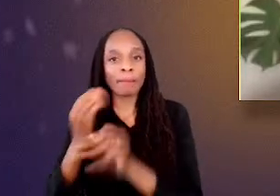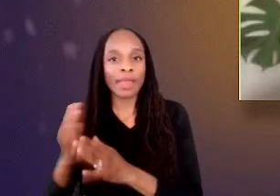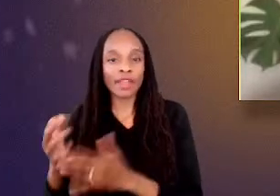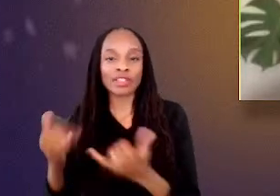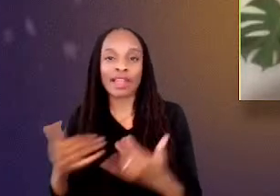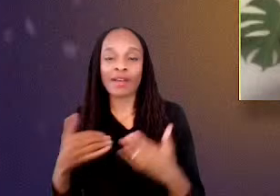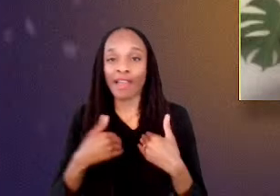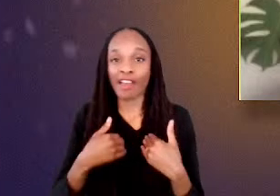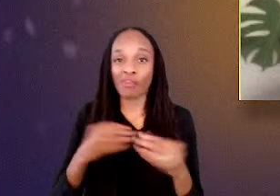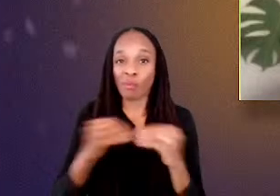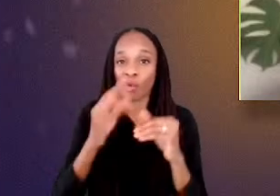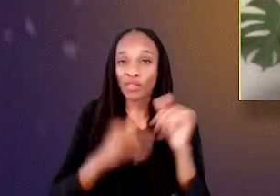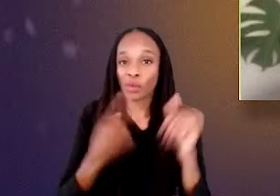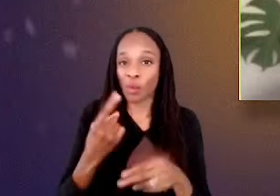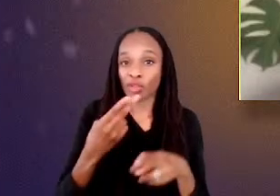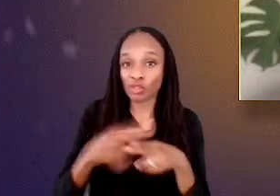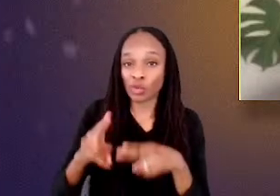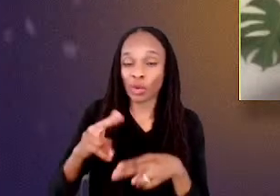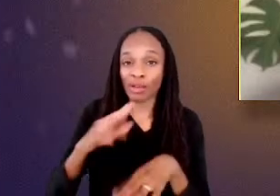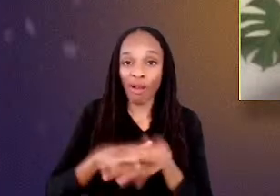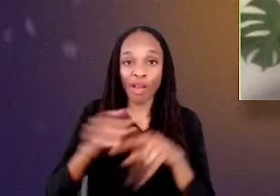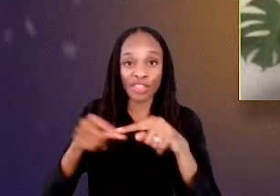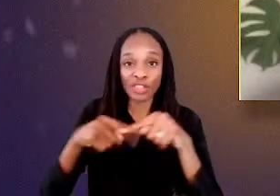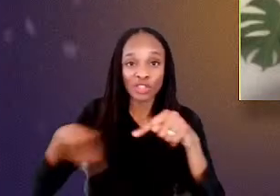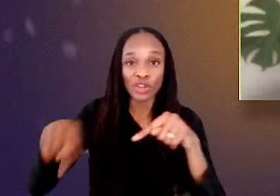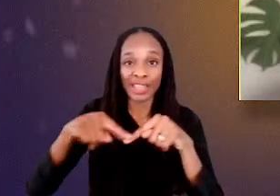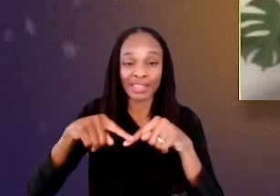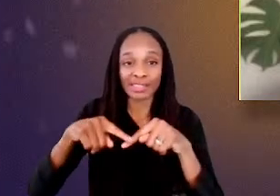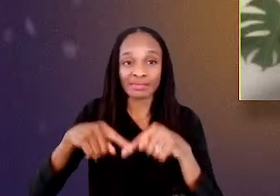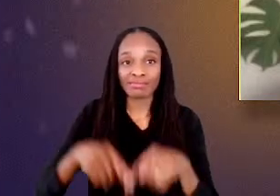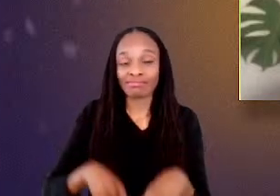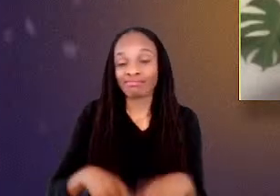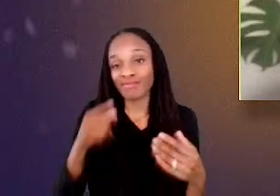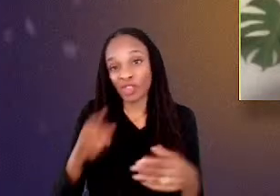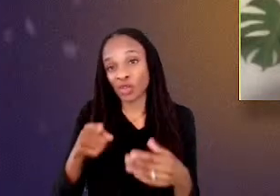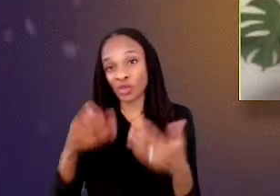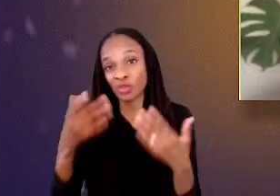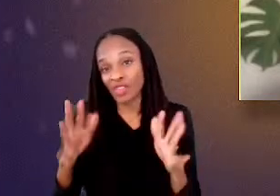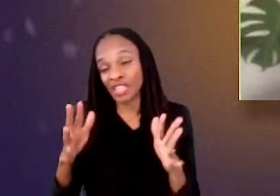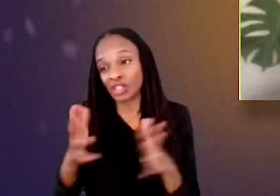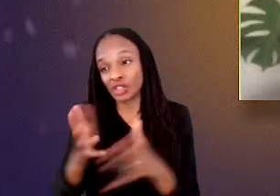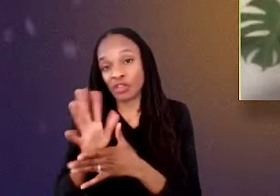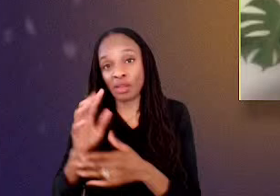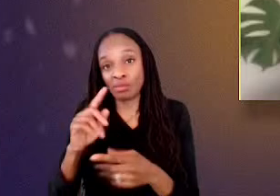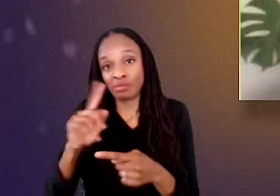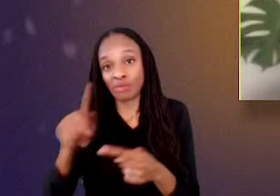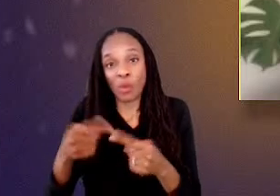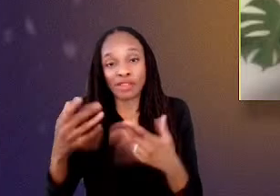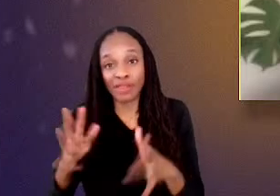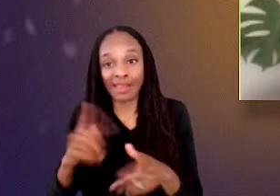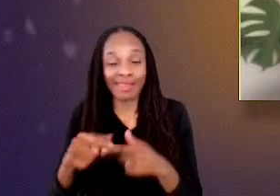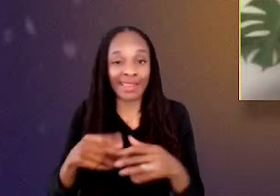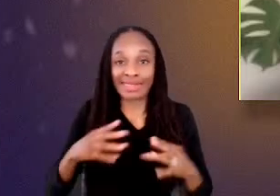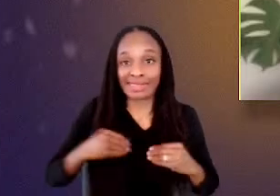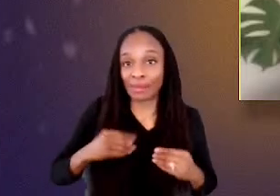multiple shorts that are on the circuit. Again, you finish films at whenever they're finished and they get accepted when they get